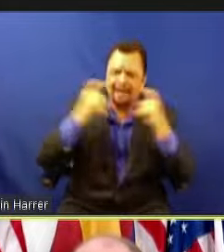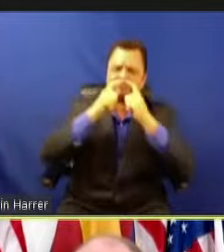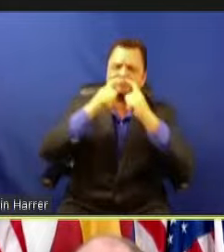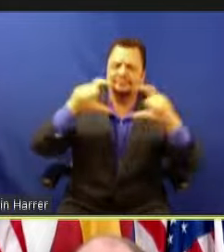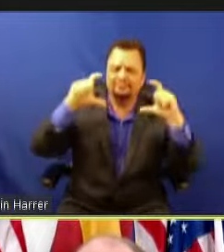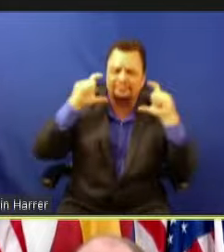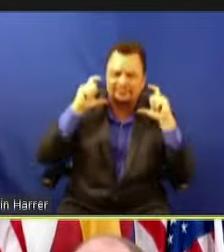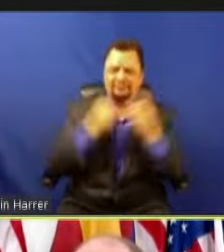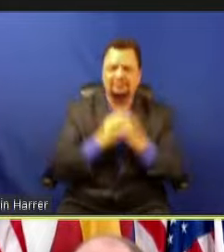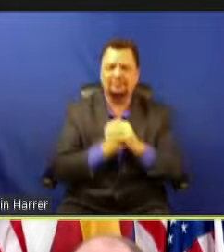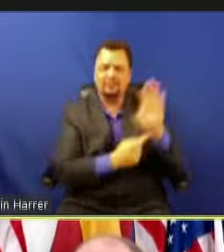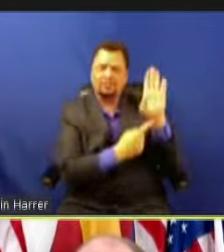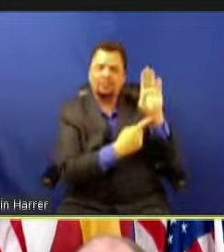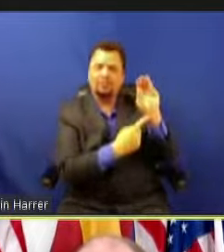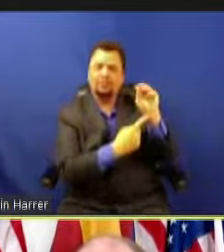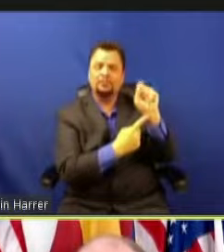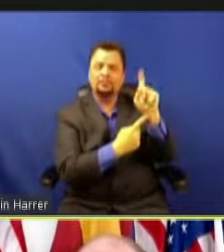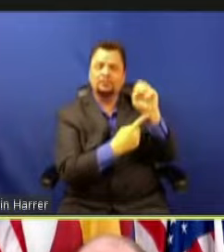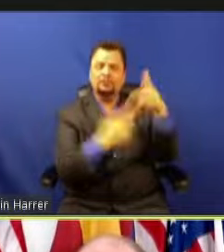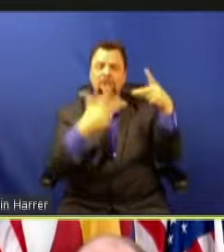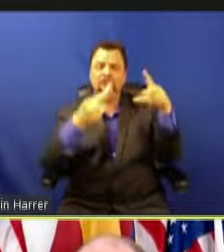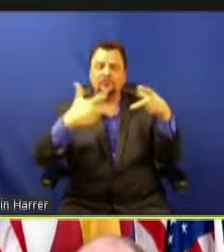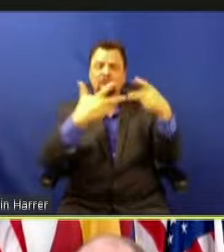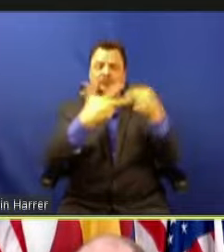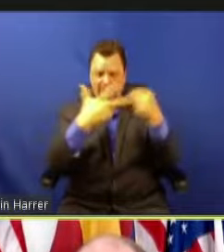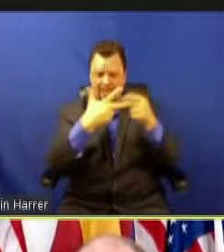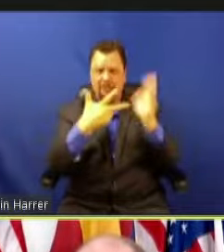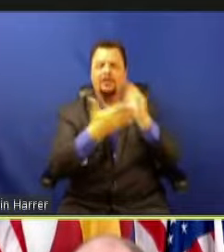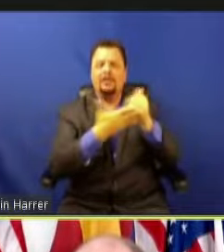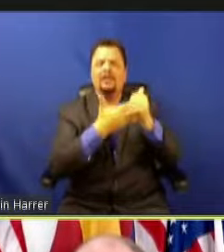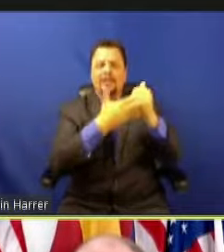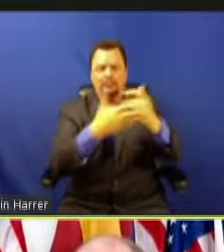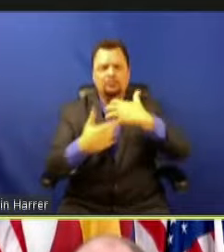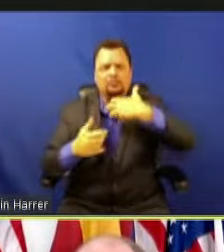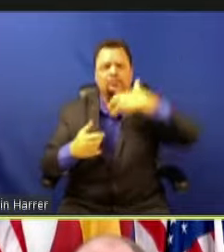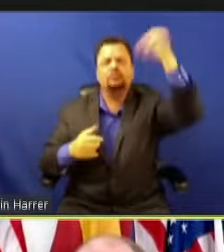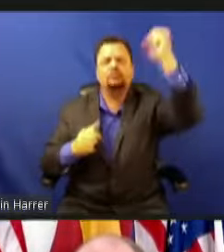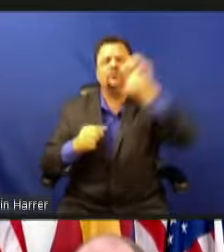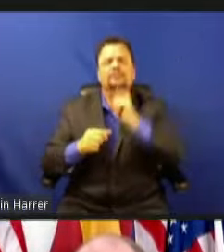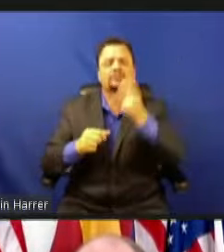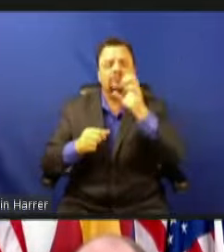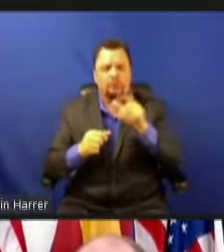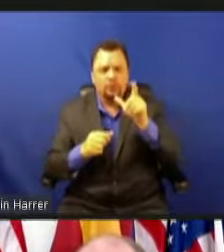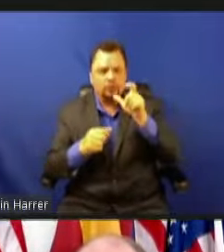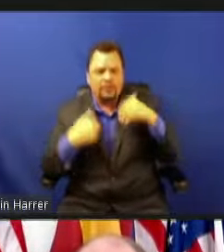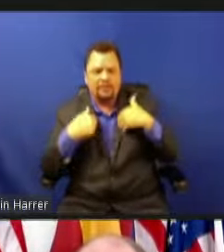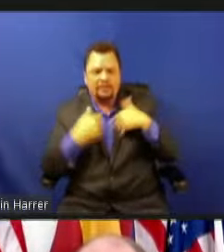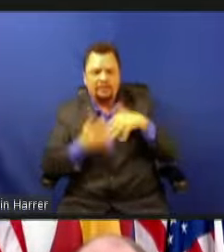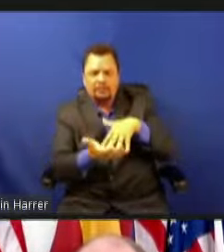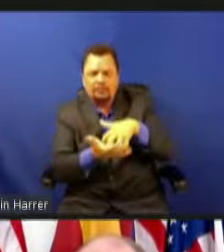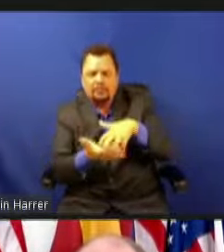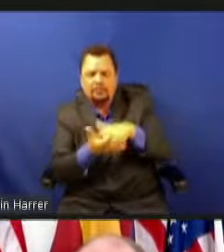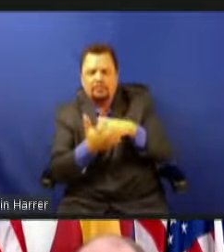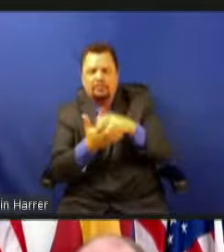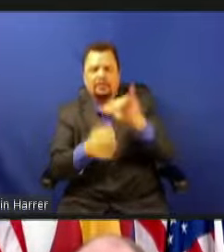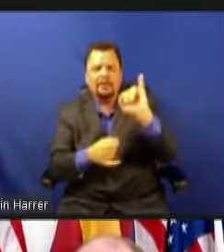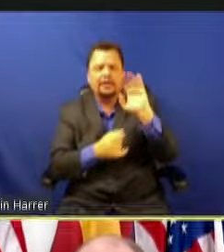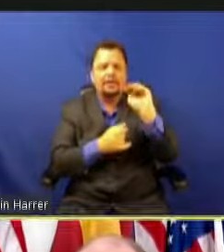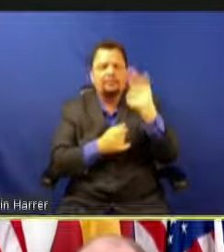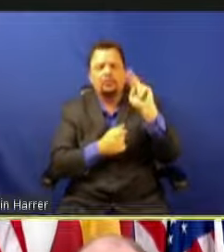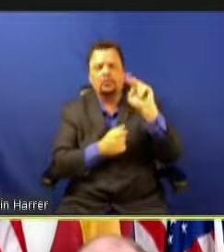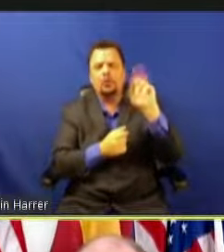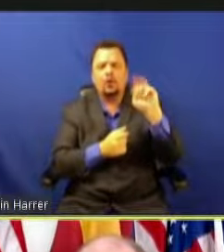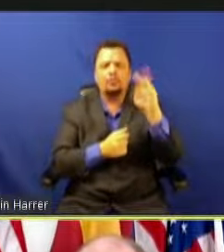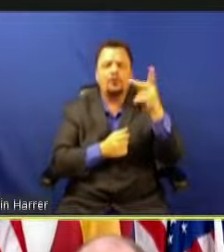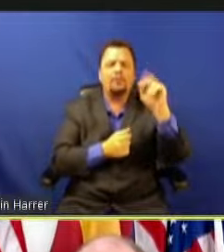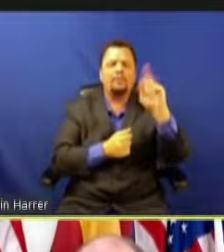immune system, please go ahead and get that booster today. You can show up at your local pharmacy, doctor, and just specify that you have a weak immune system, and they